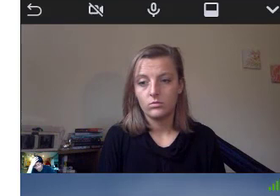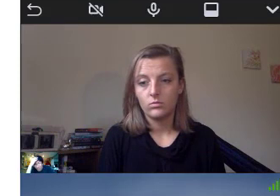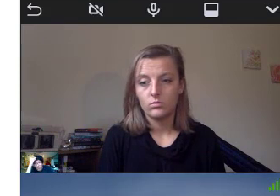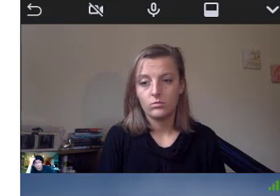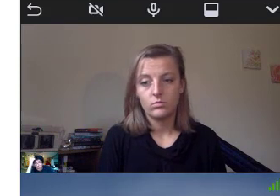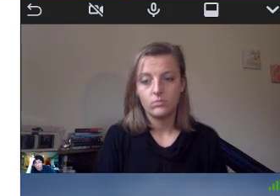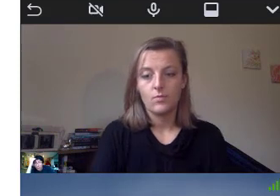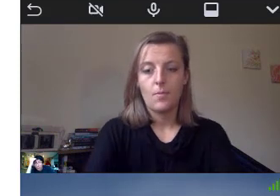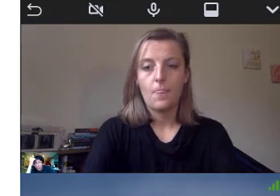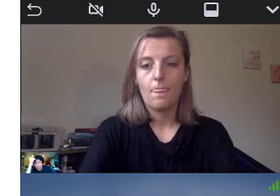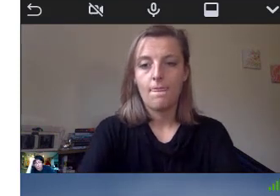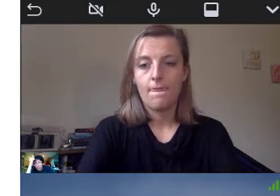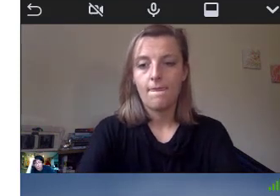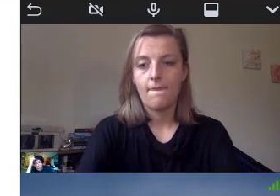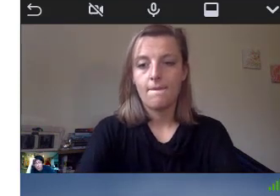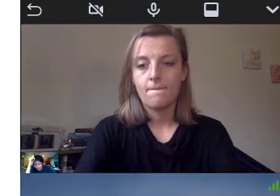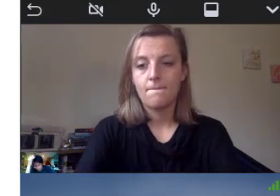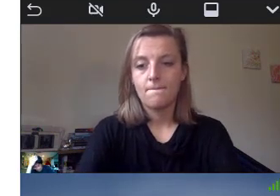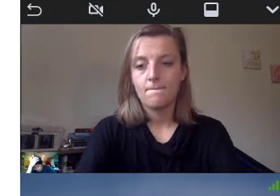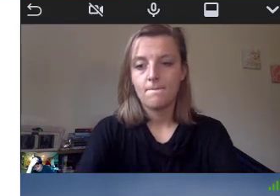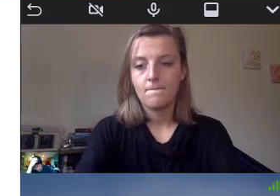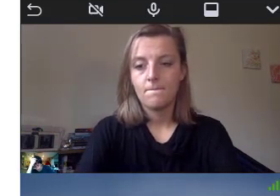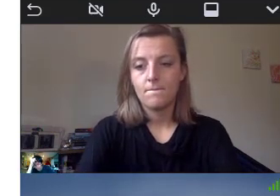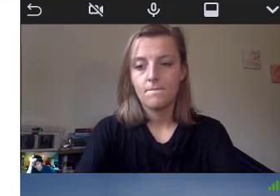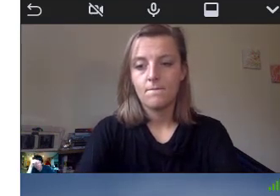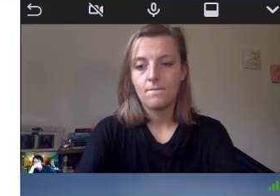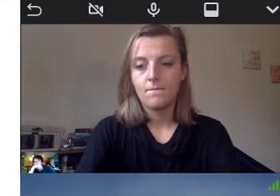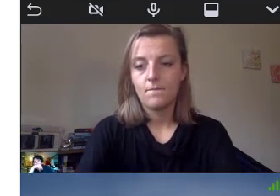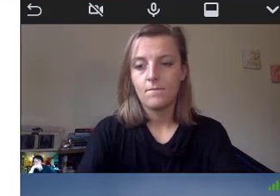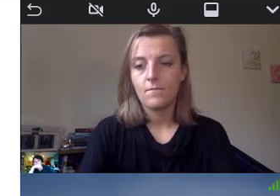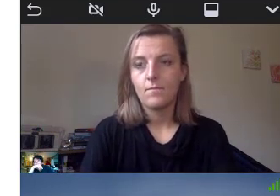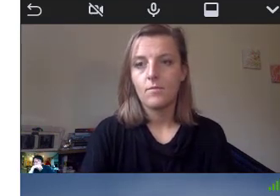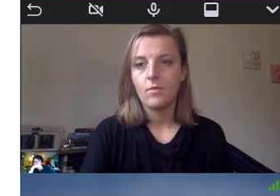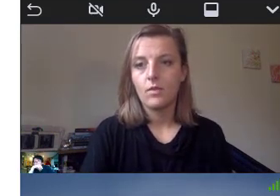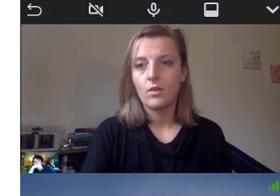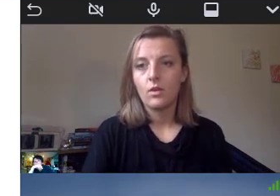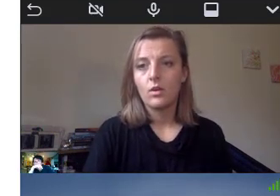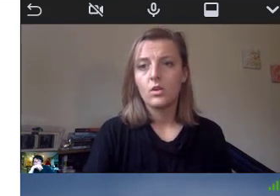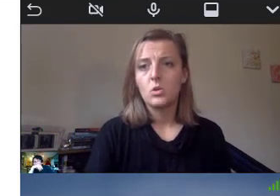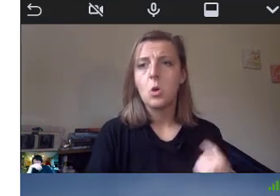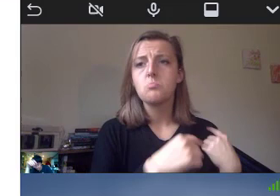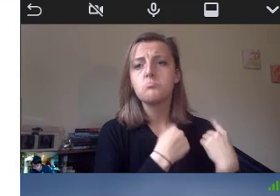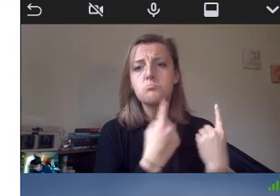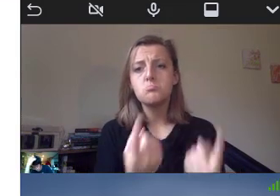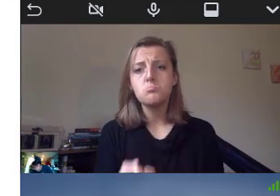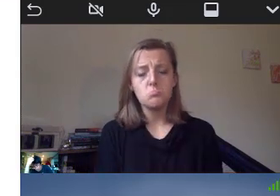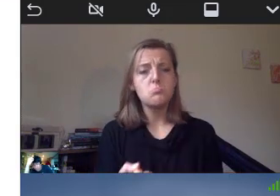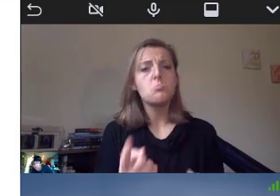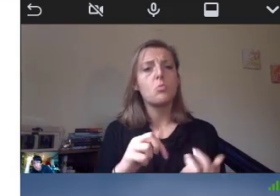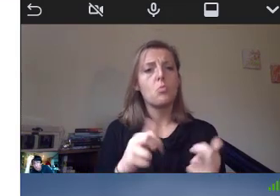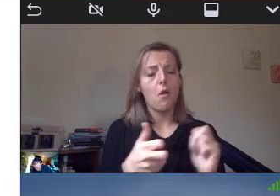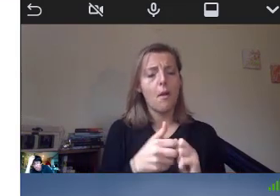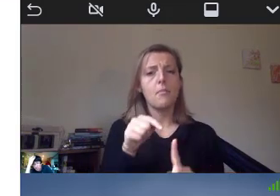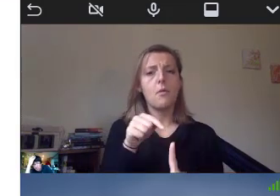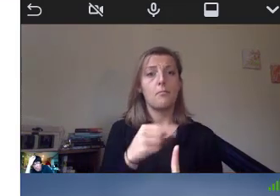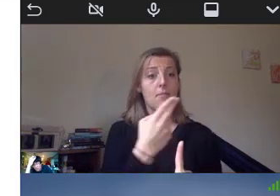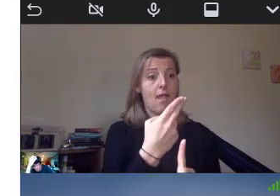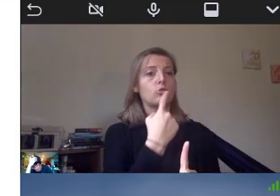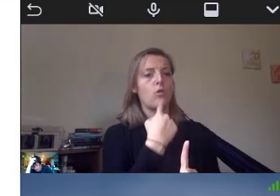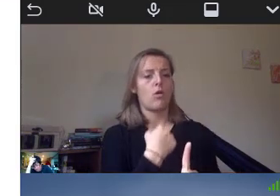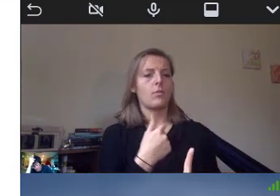But up until this point, we've generally been doing problems where they'll maybe tell us what H is, or maybe we have to find H if we have Q, A, and delta